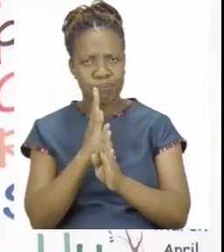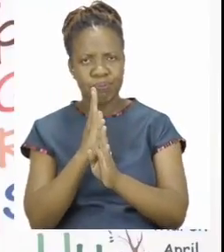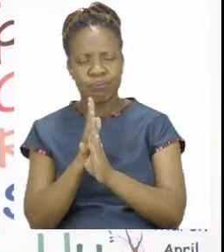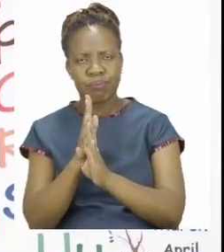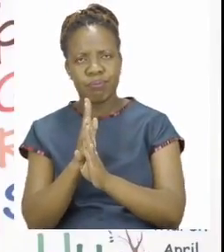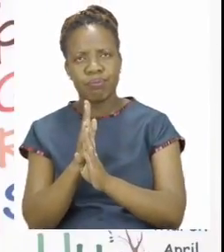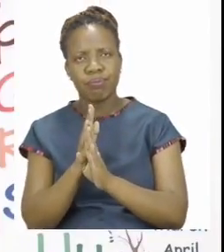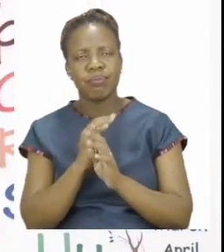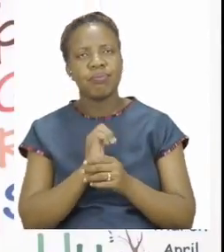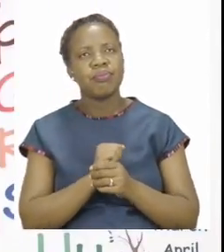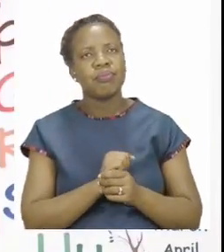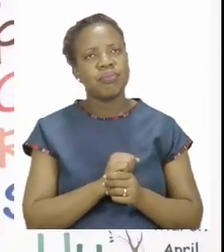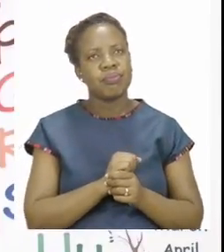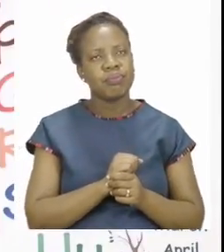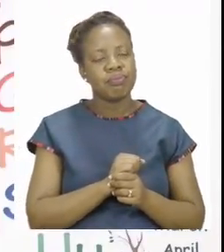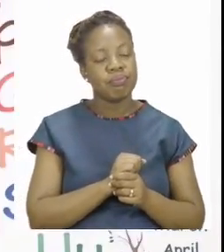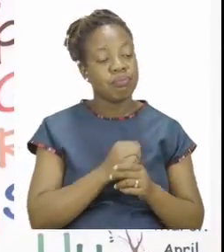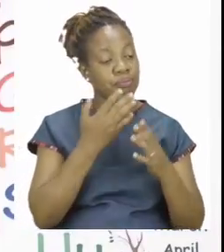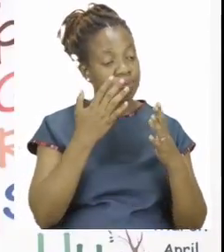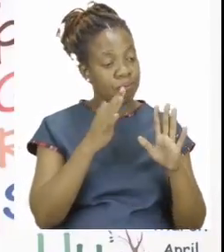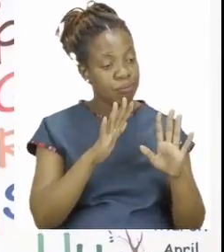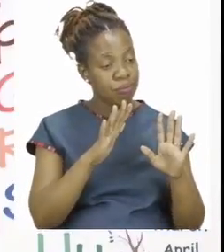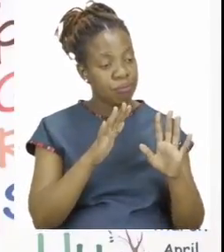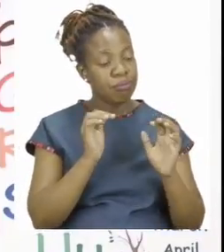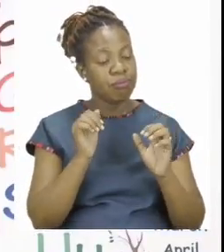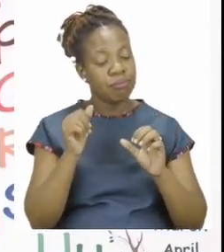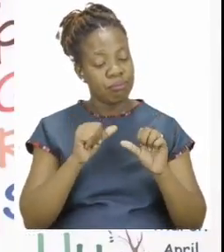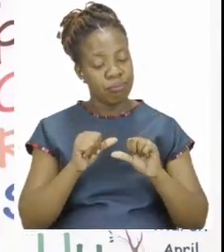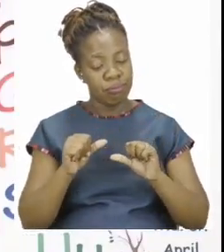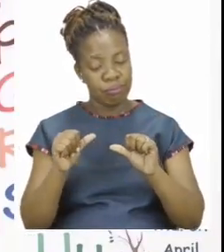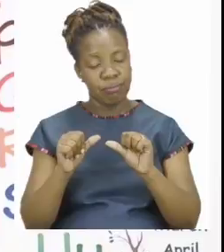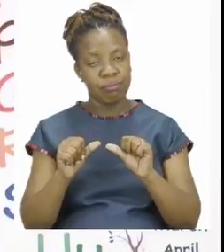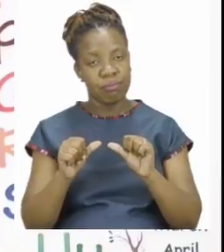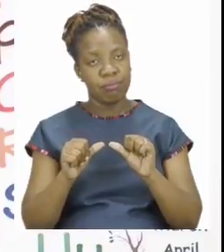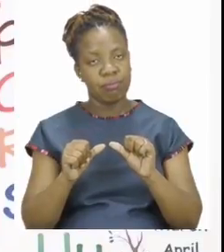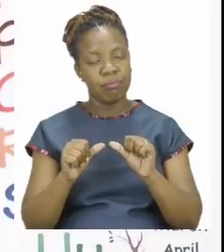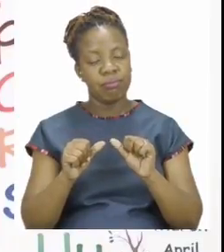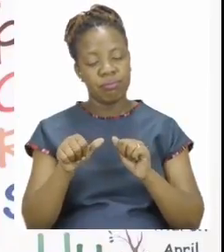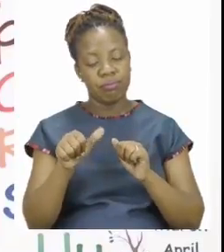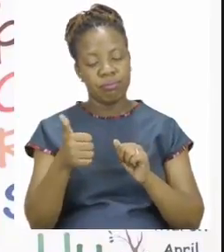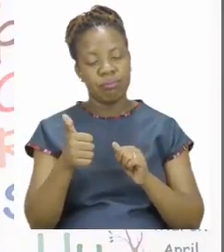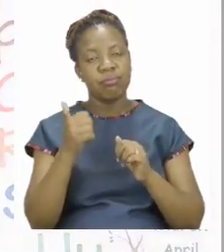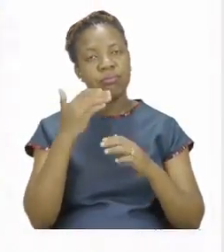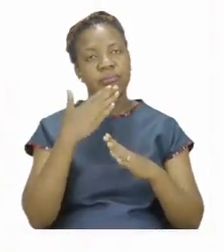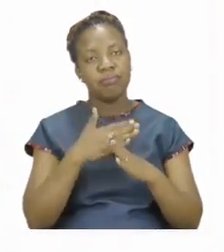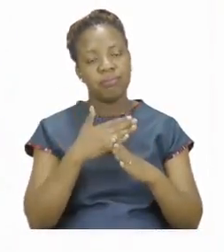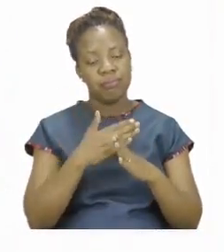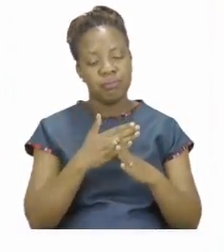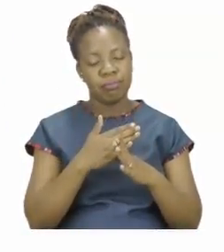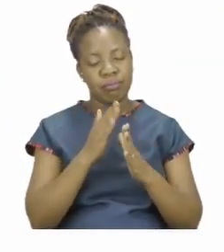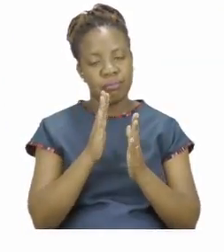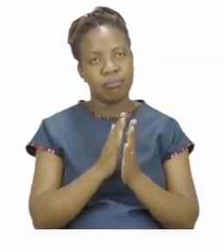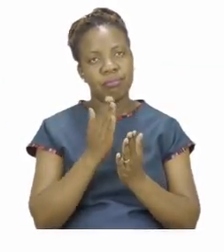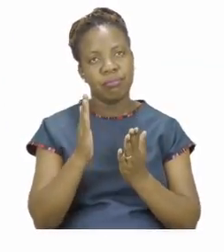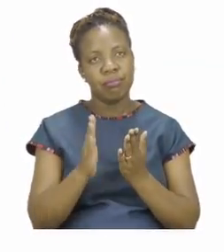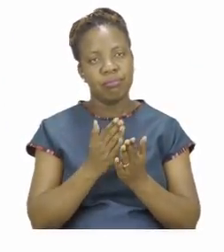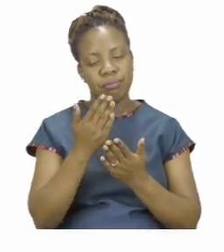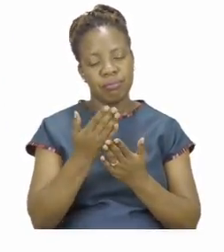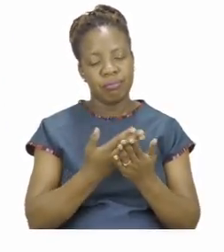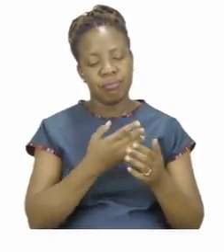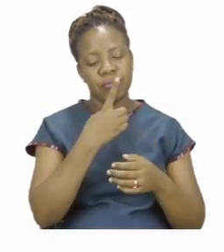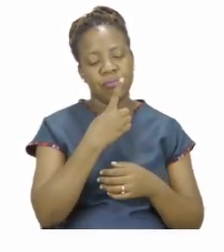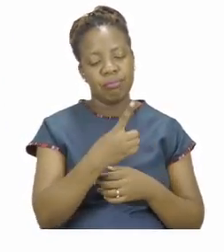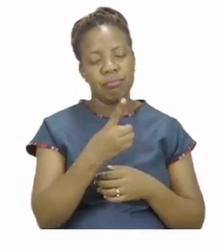fun exercise on writing, it's time to move on to the next one on page 16. On page